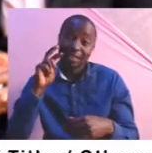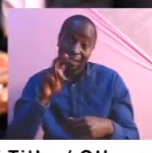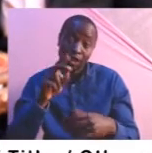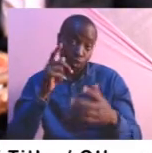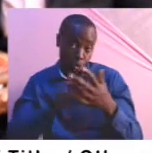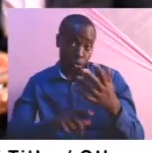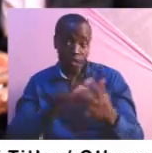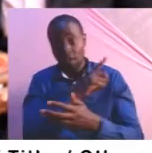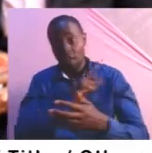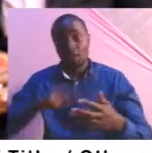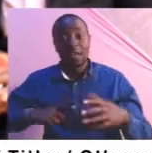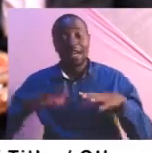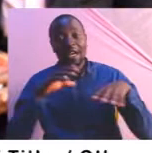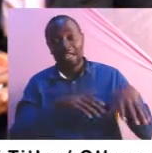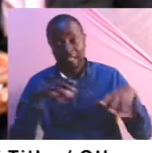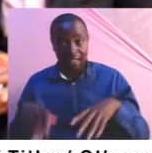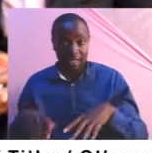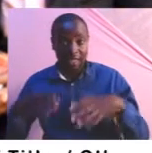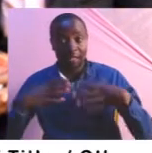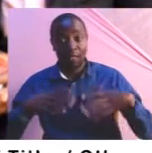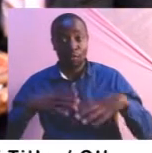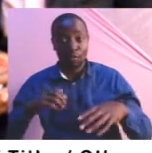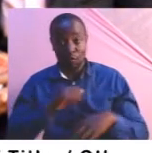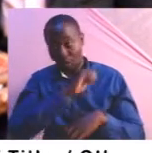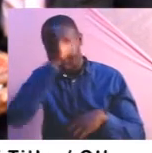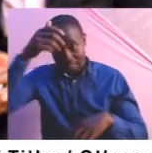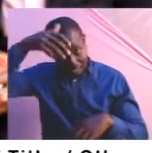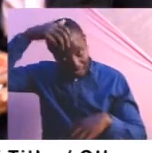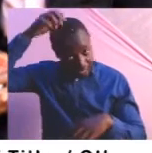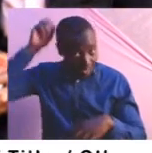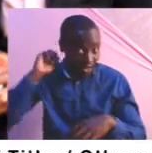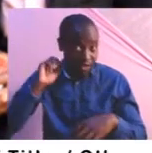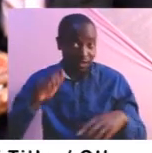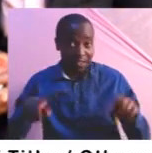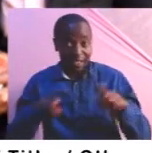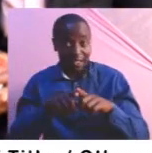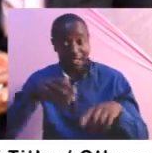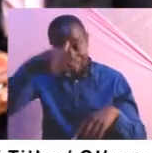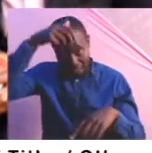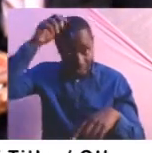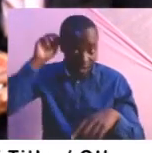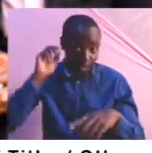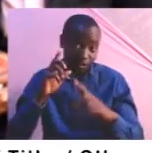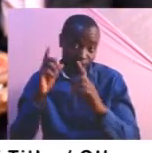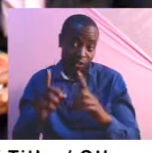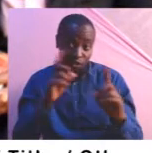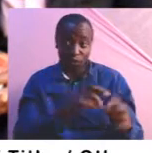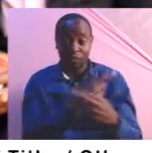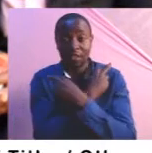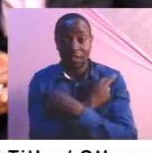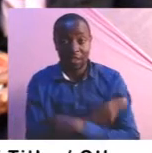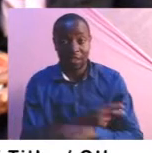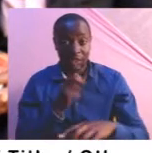has done. The people rise like a lioness. They rouse themselves like a lion that does not rest till